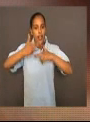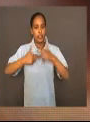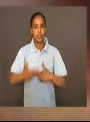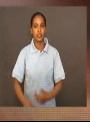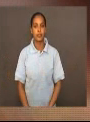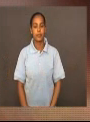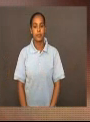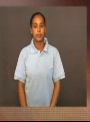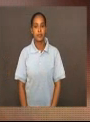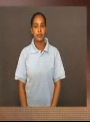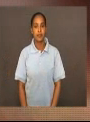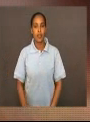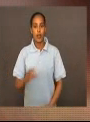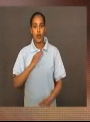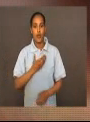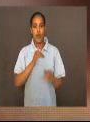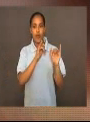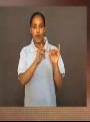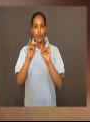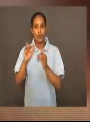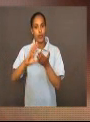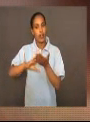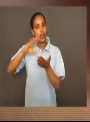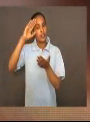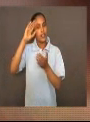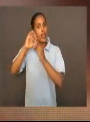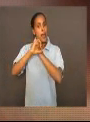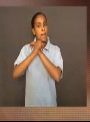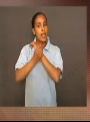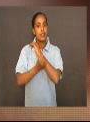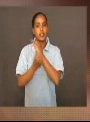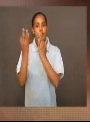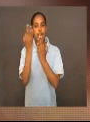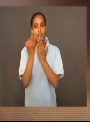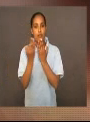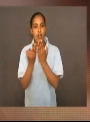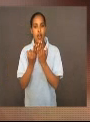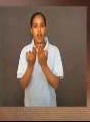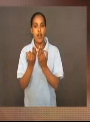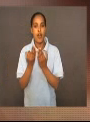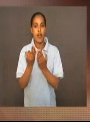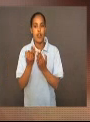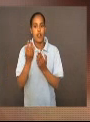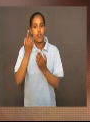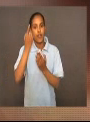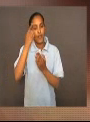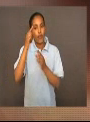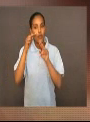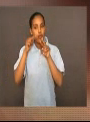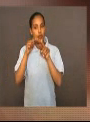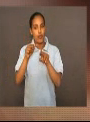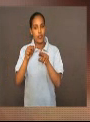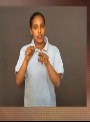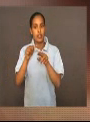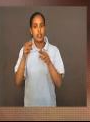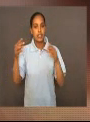reactions. We also learned a basic formula for looking at